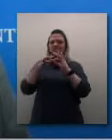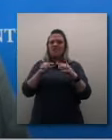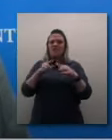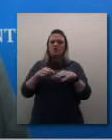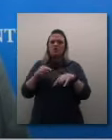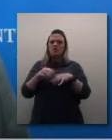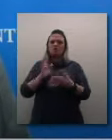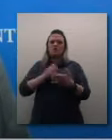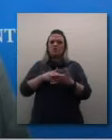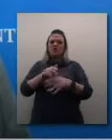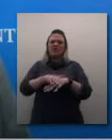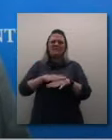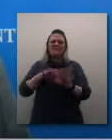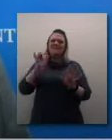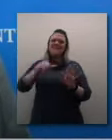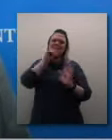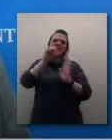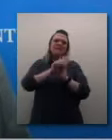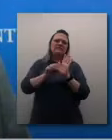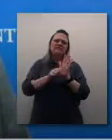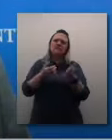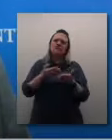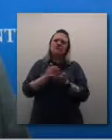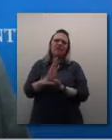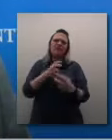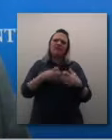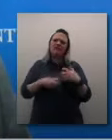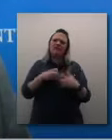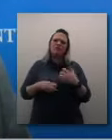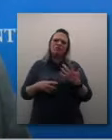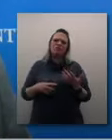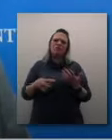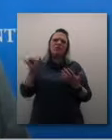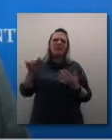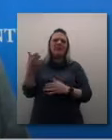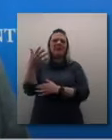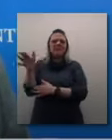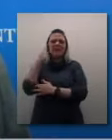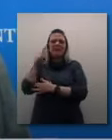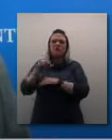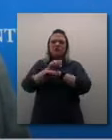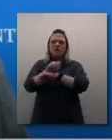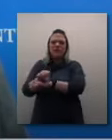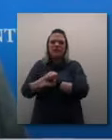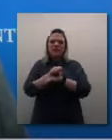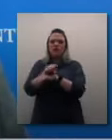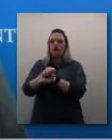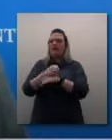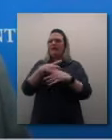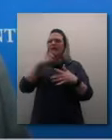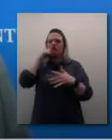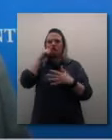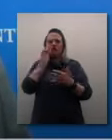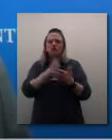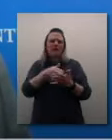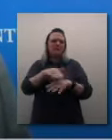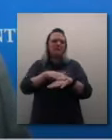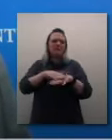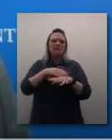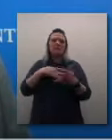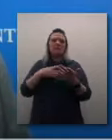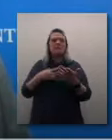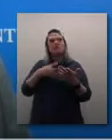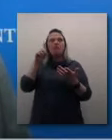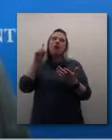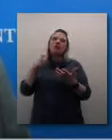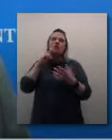a states' rights issue, folks. The Confederate flag is the flag of slavery and the flag of racism. I probably should have used a harsher